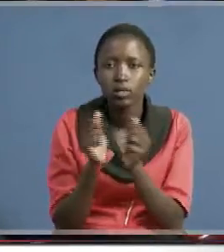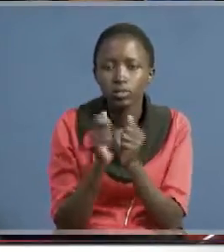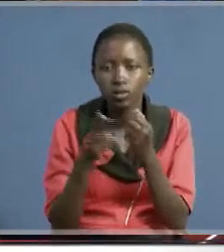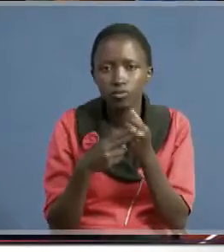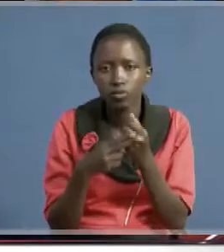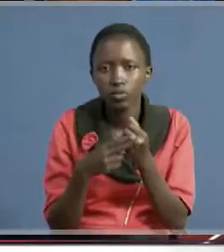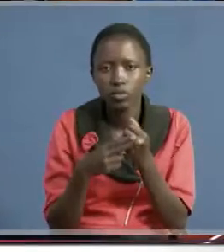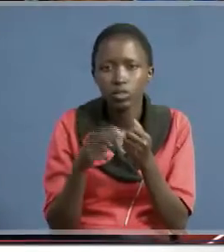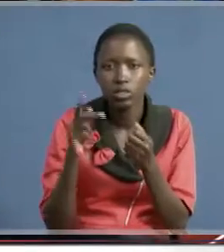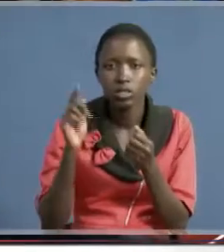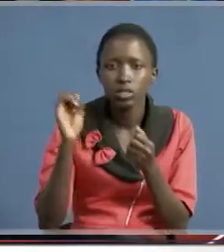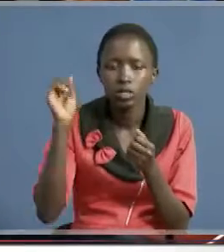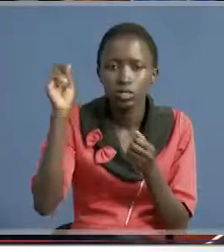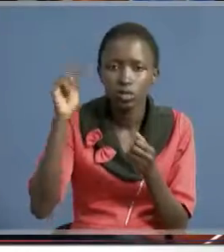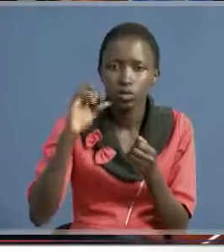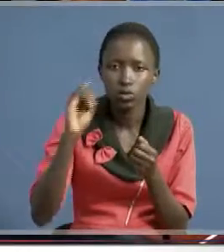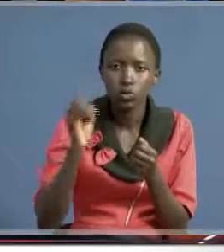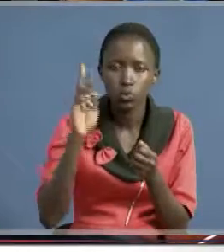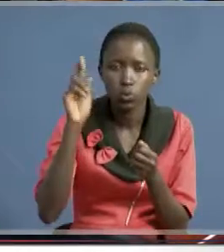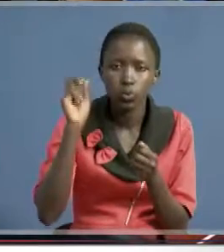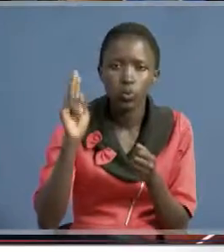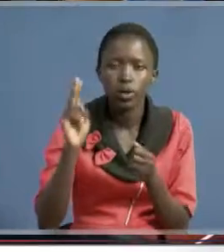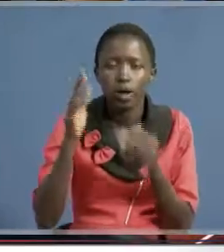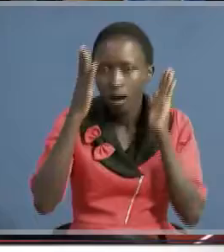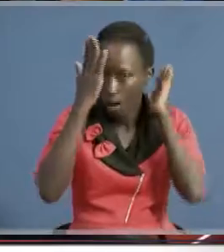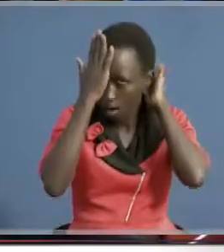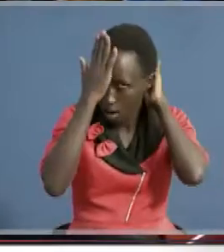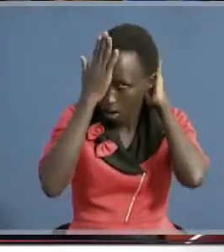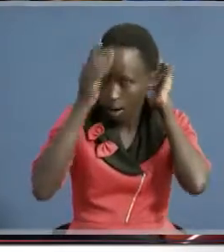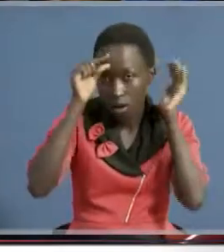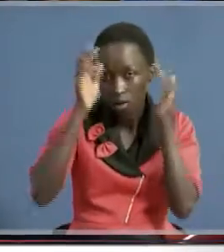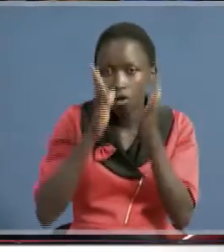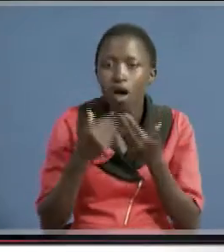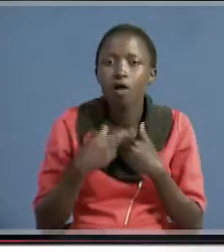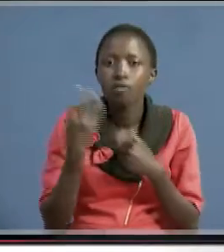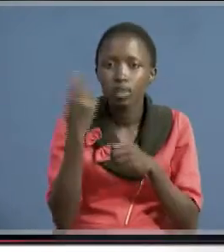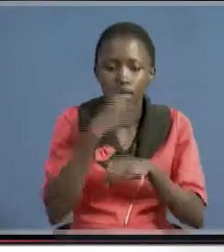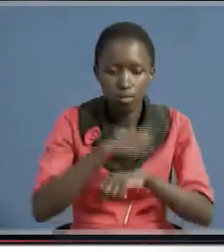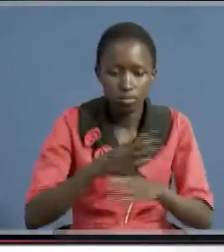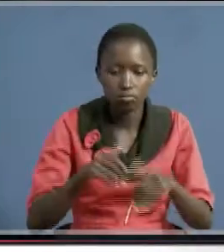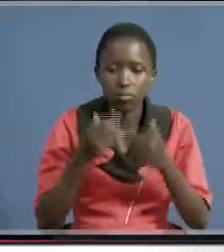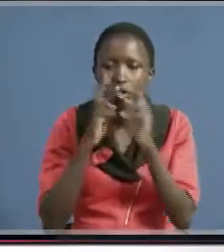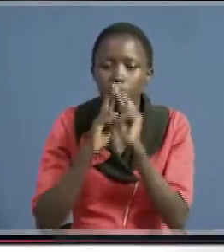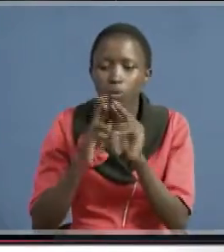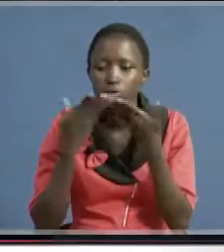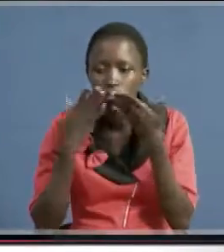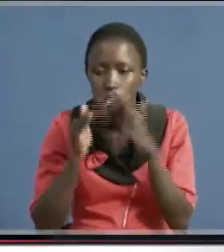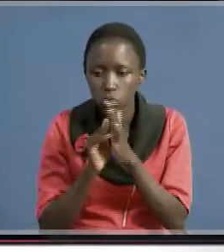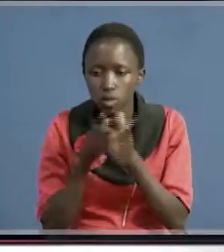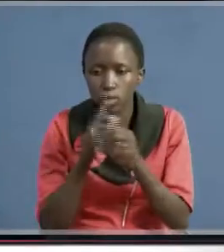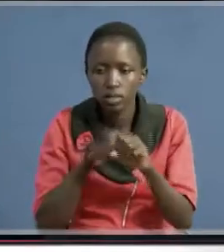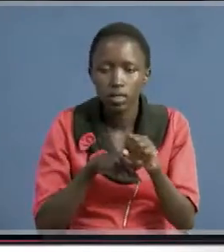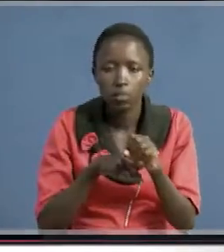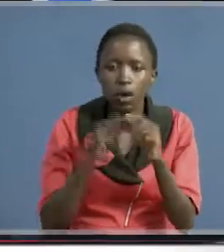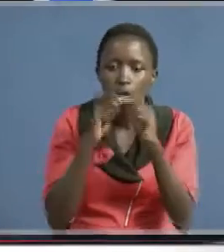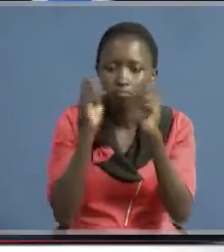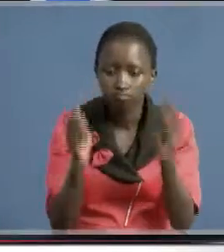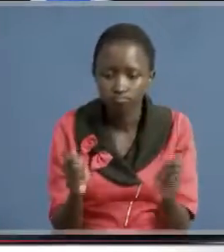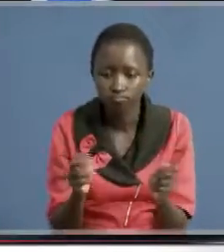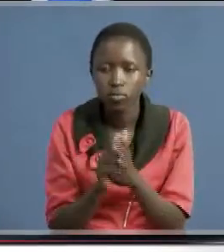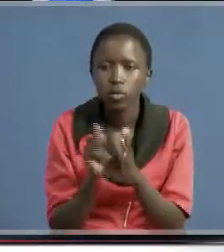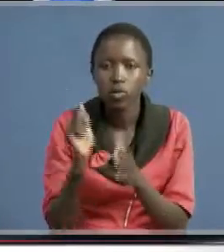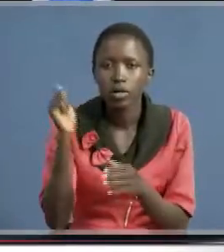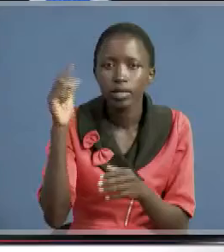by CS Kiunjuri and Kakamega Governor Wycliffe Oparanya, will have 30 days to submit its report once it is gazetted by the